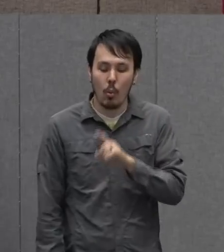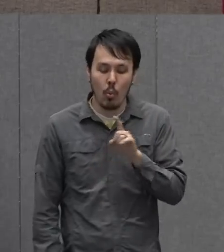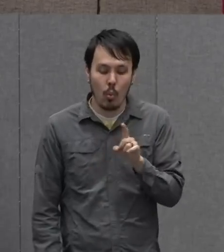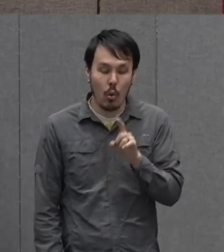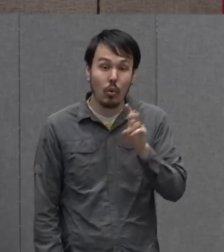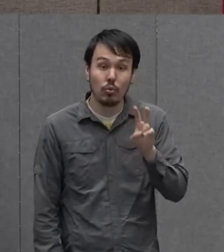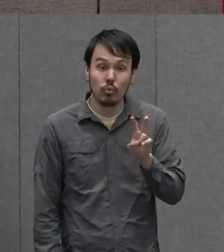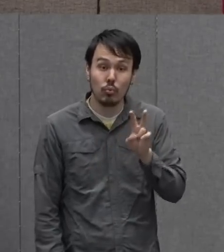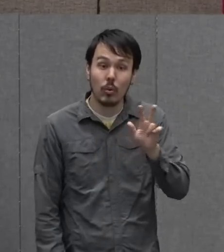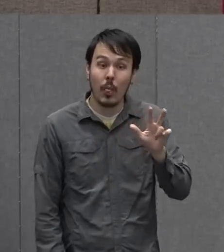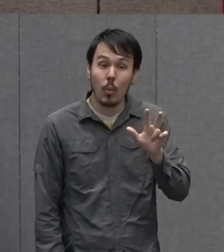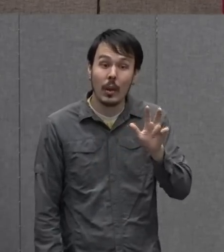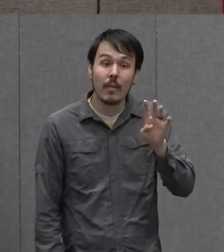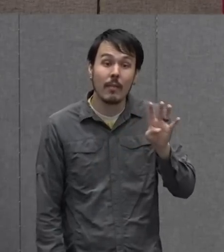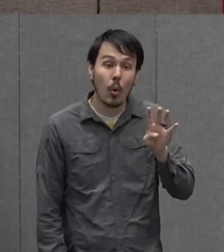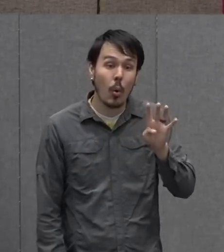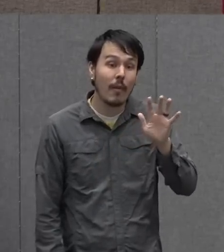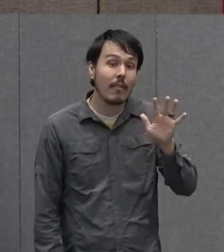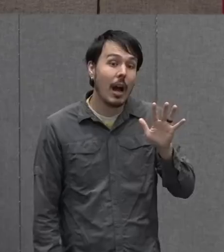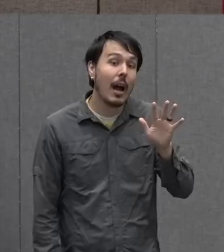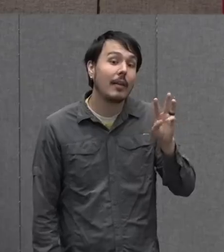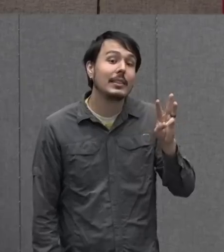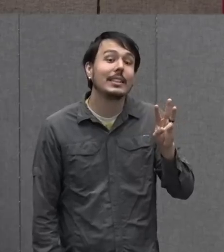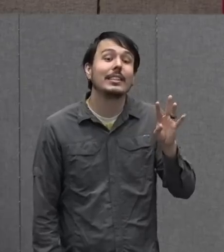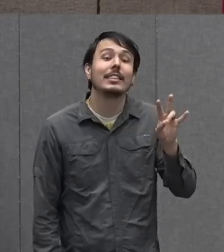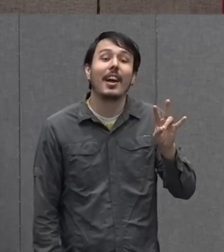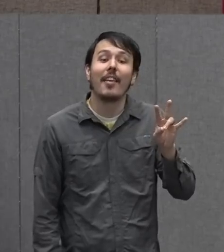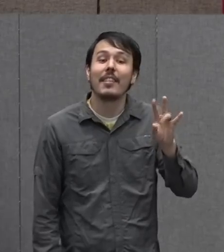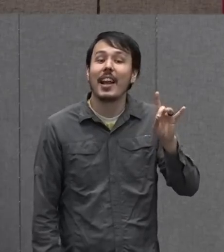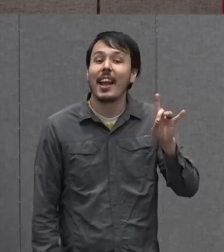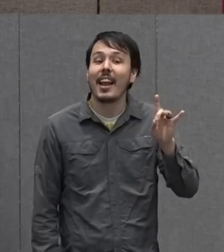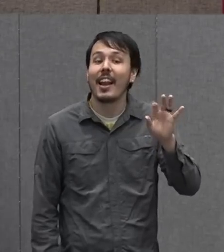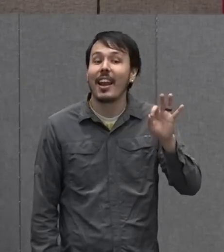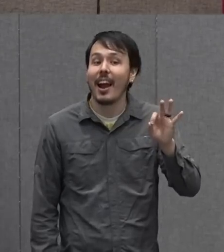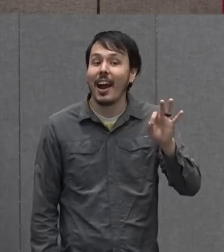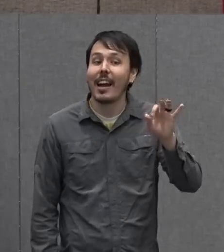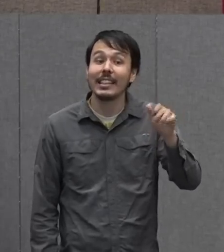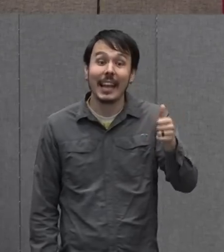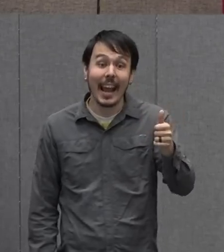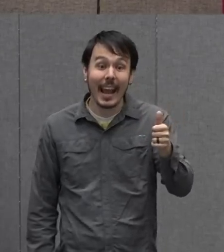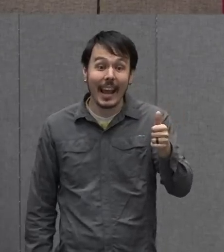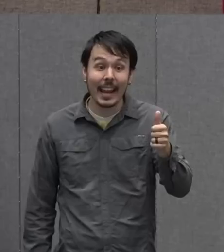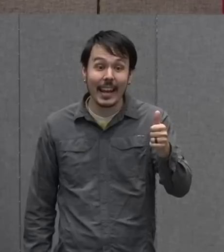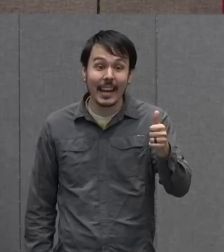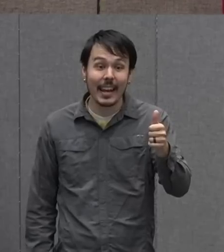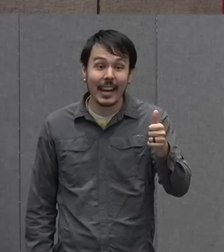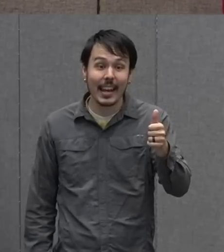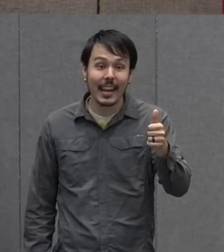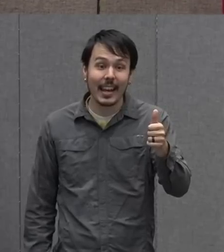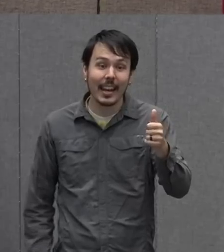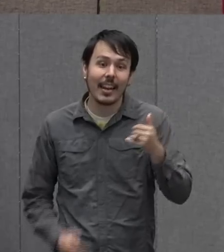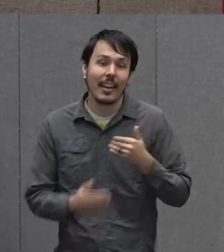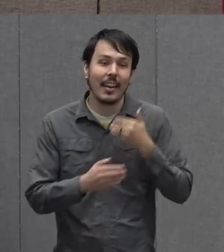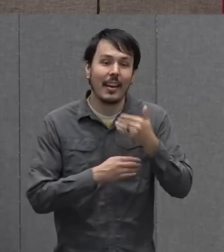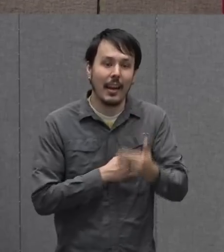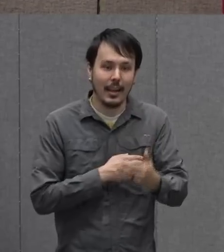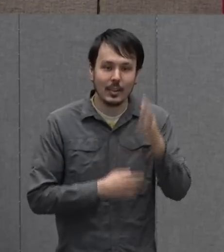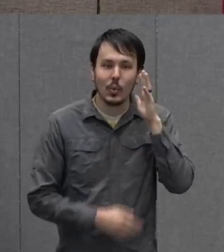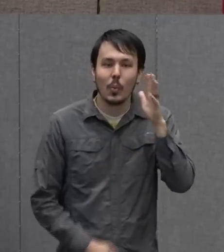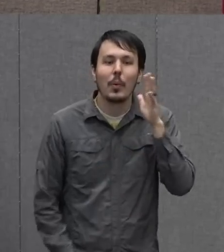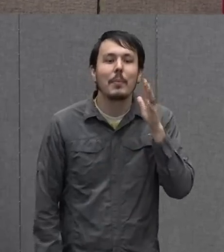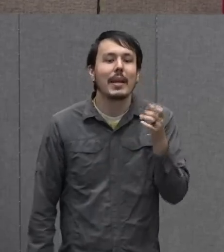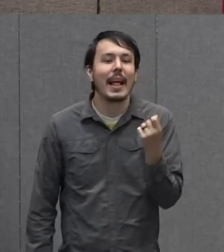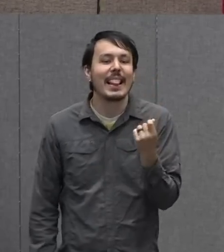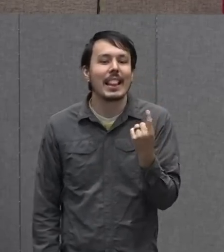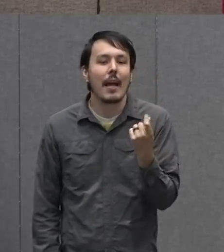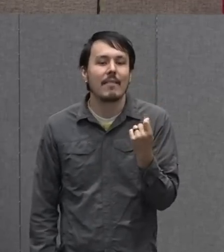4, 5, 6, 7, 8, 9, 10. Next comes